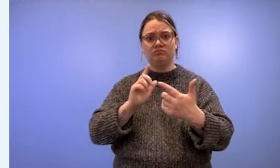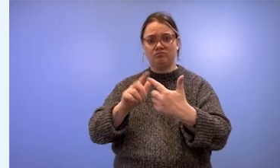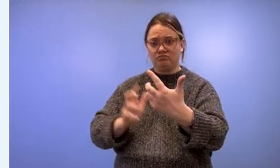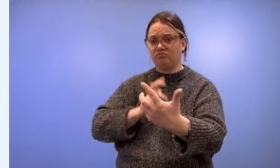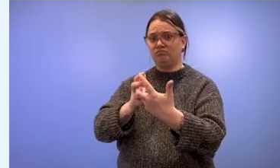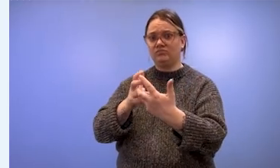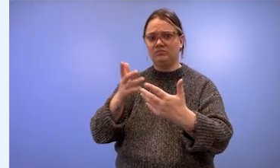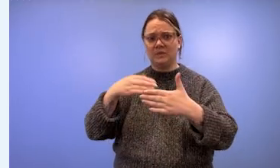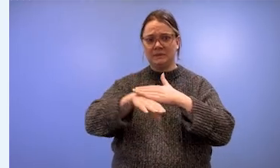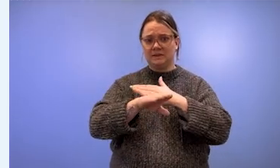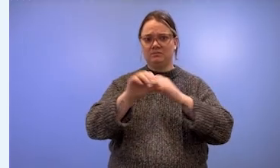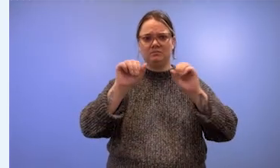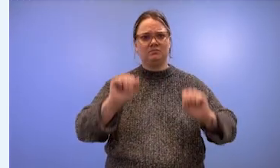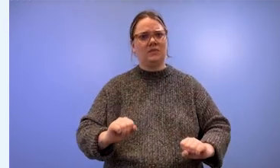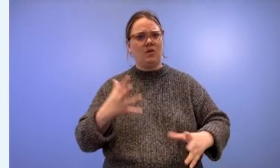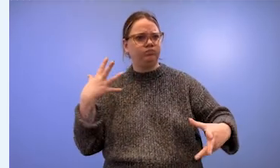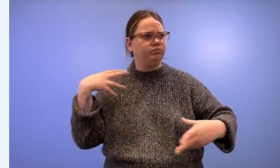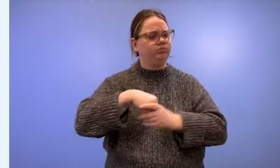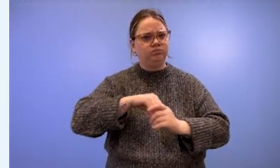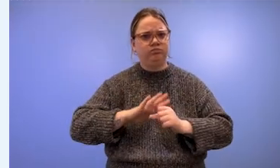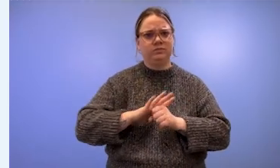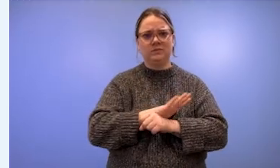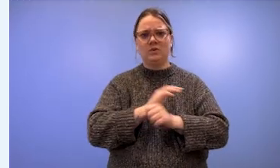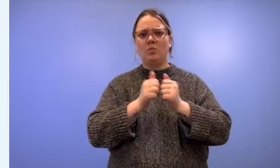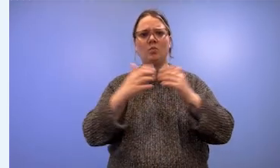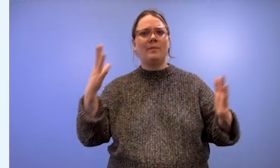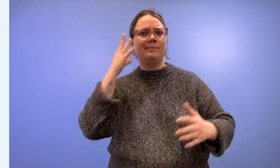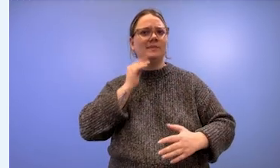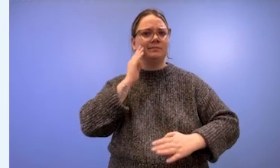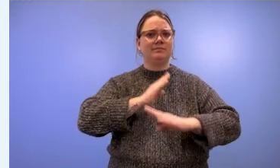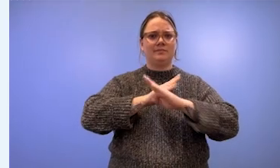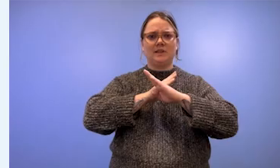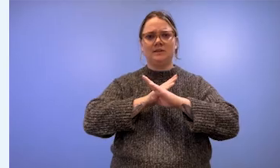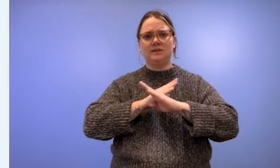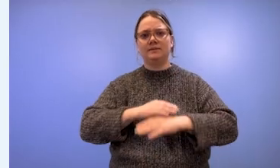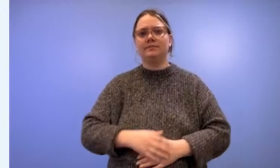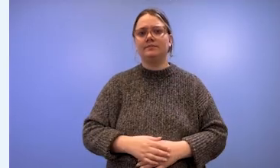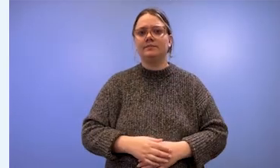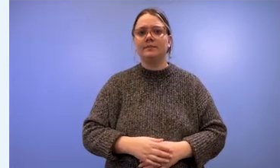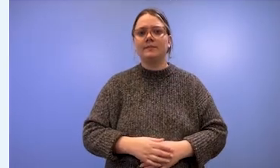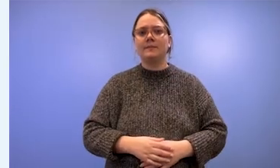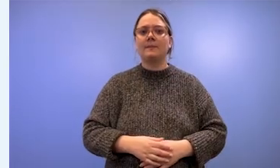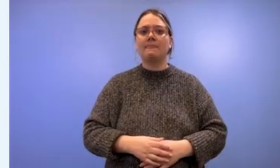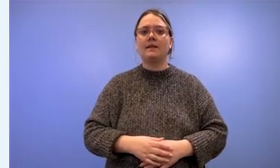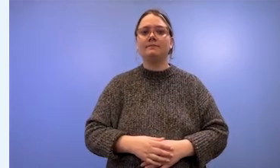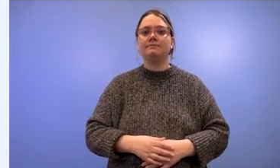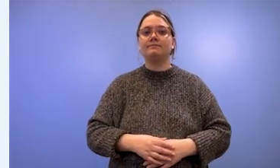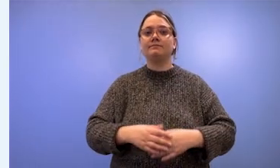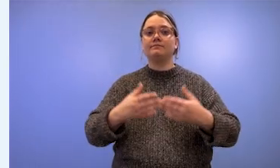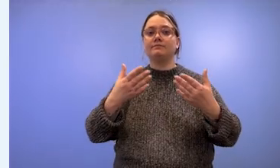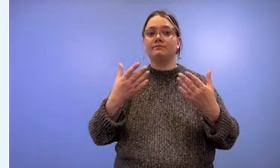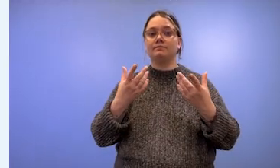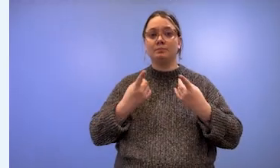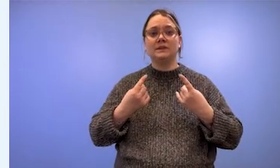that people with disabilities can fully and equally participate without experiencing barriers. And practices and approaches for